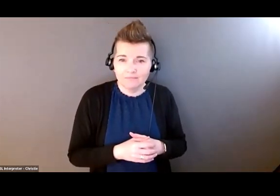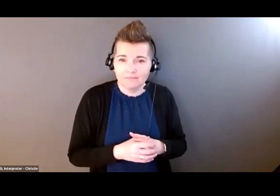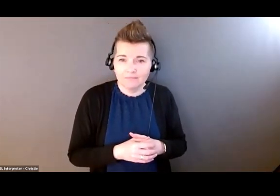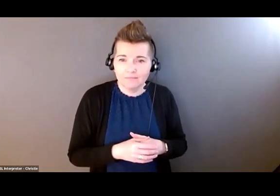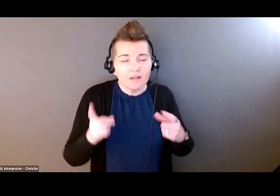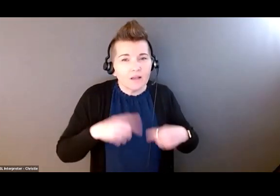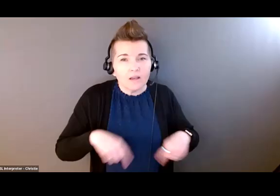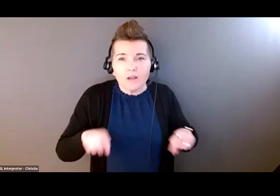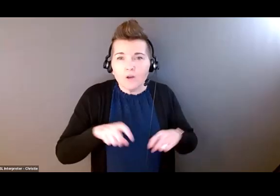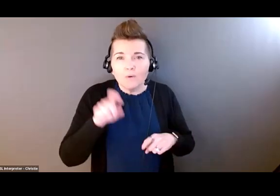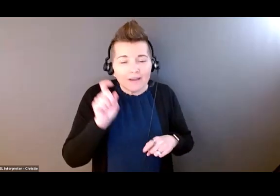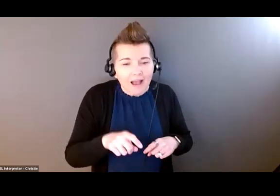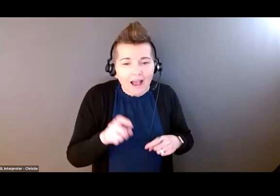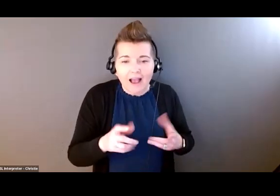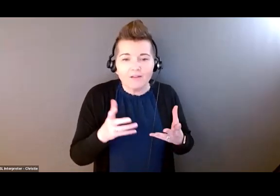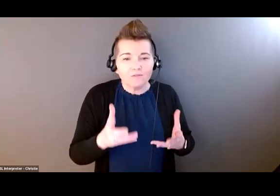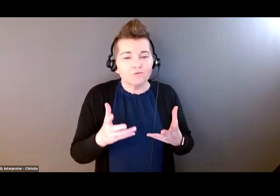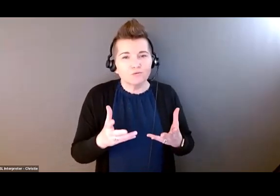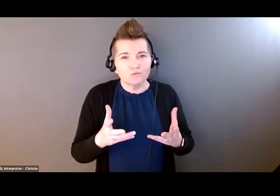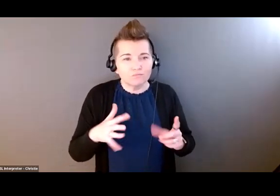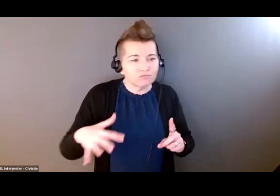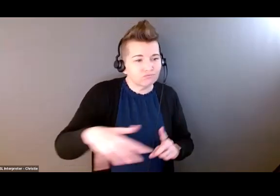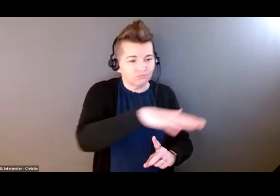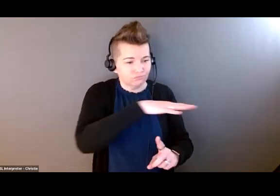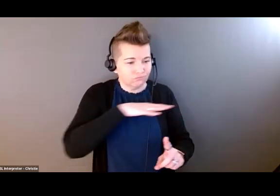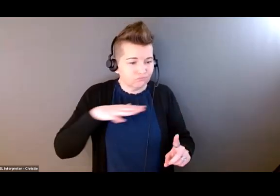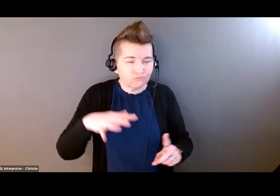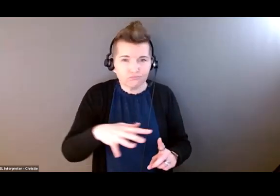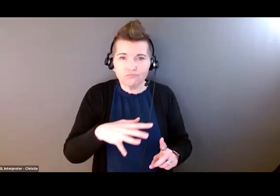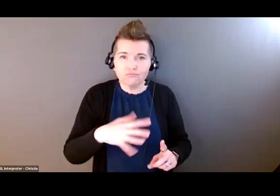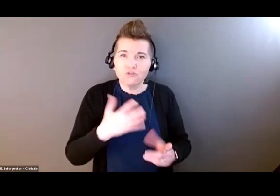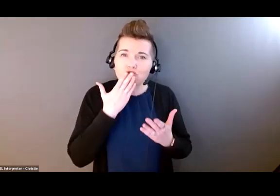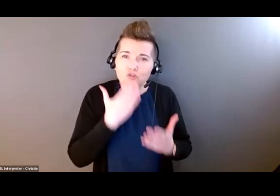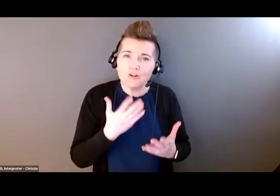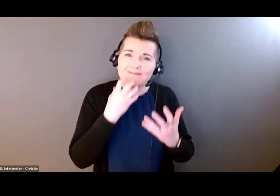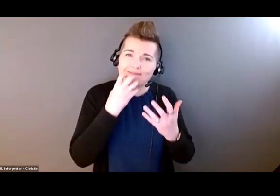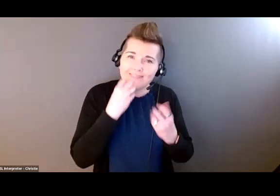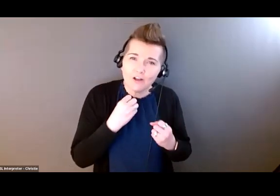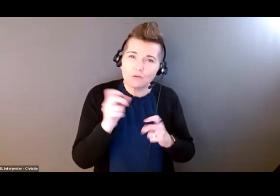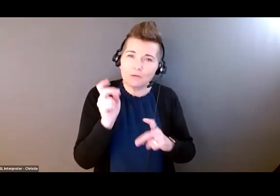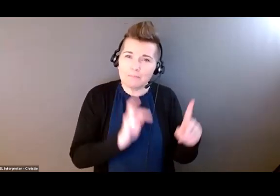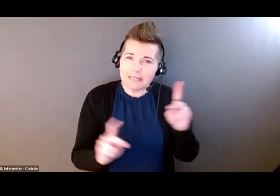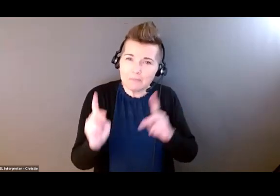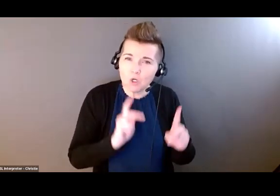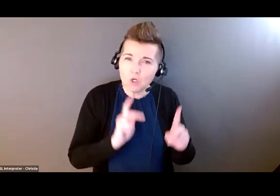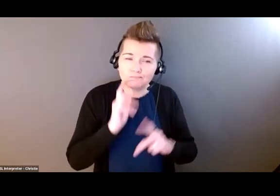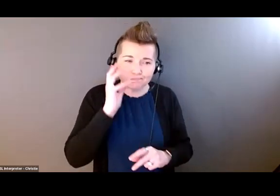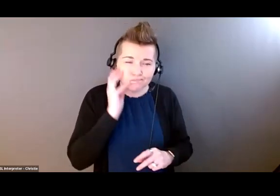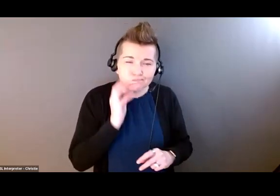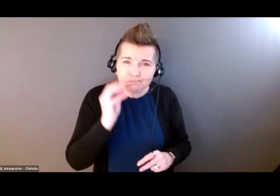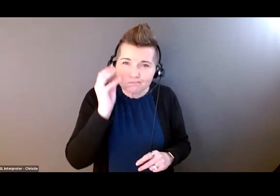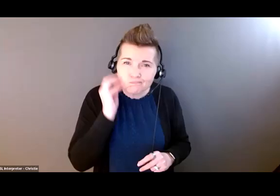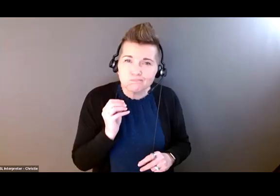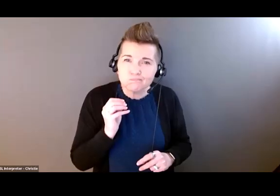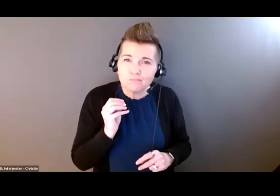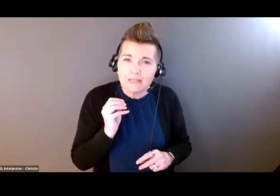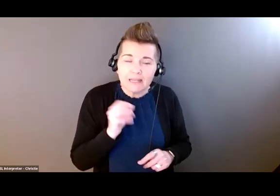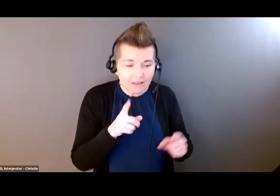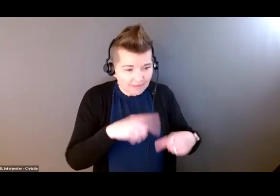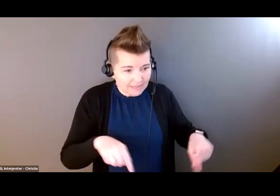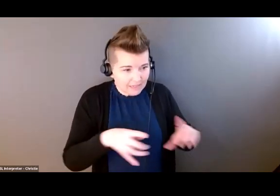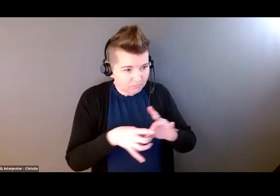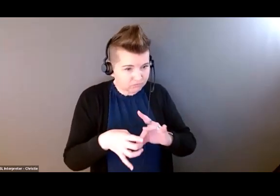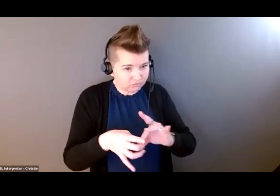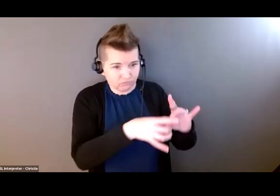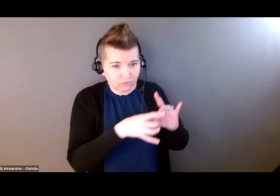cry. We had to surround ourselves with value-adding experiences and people. It's